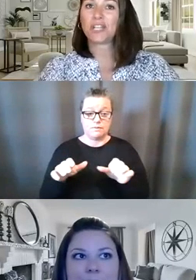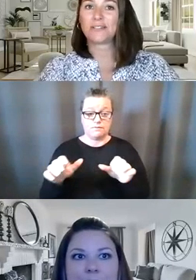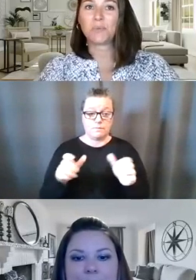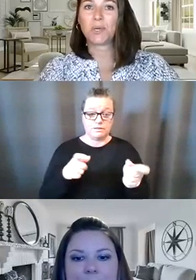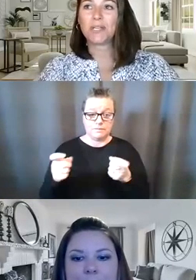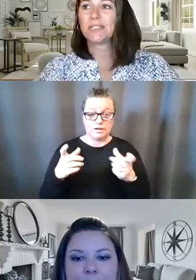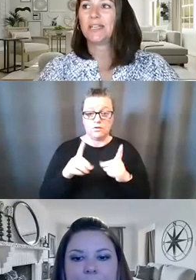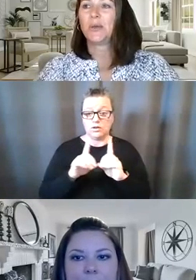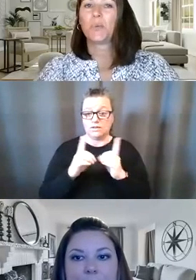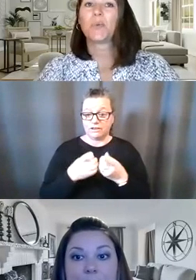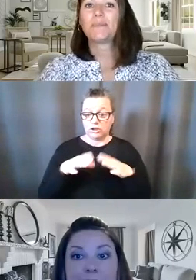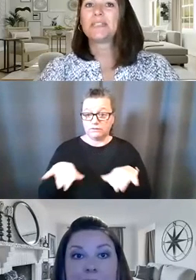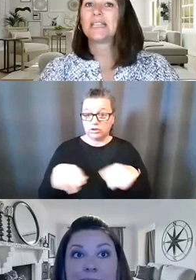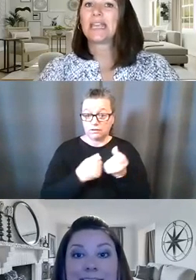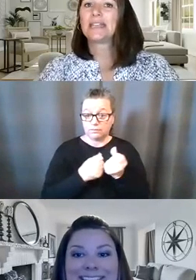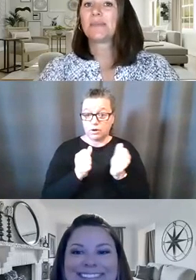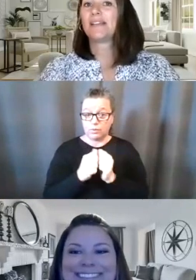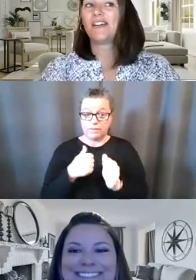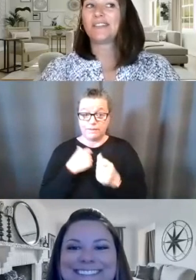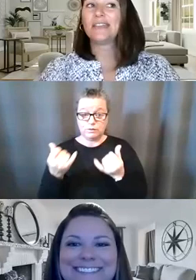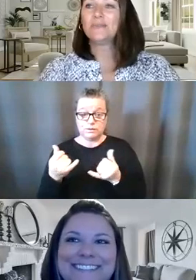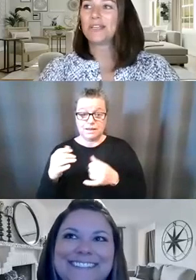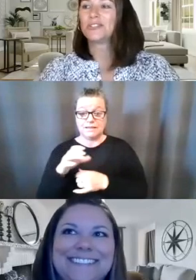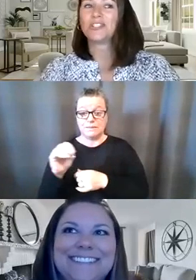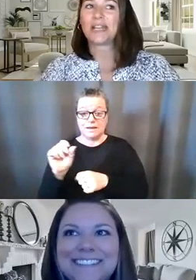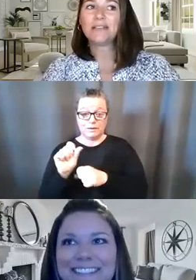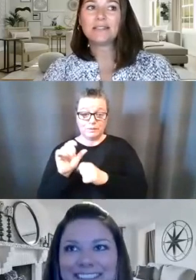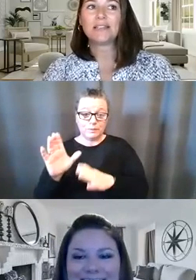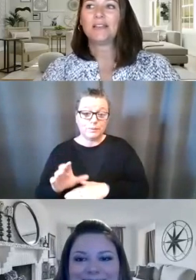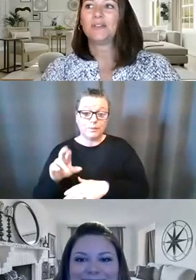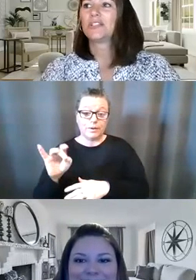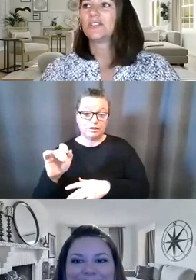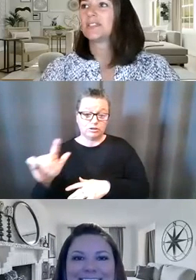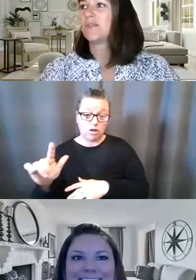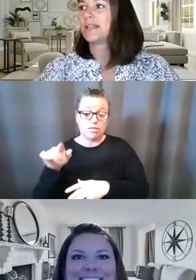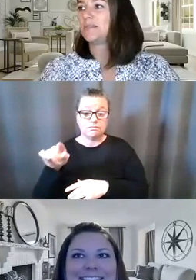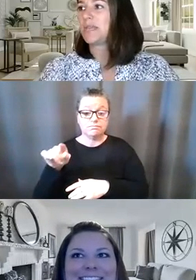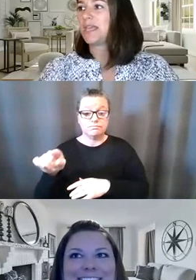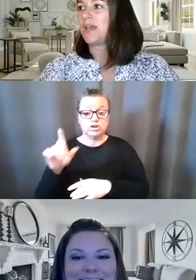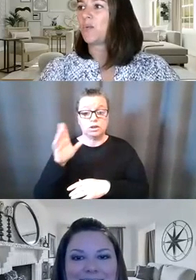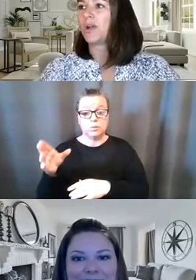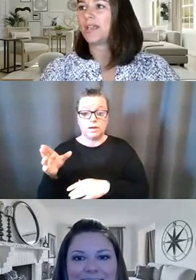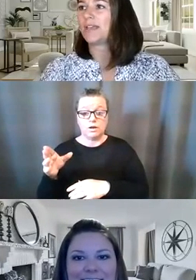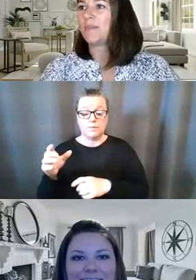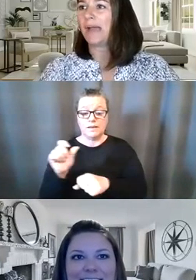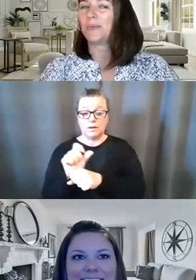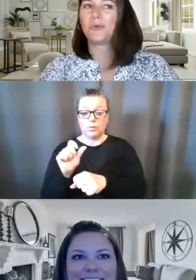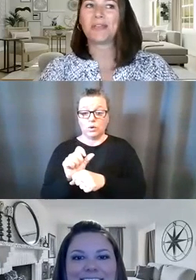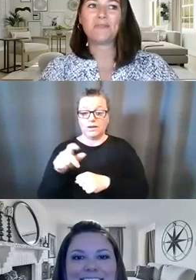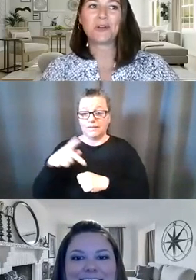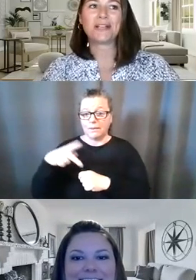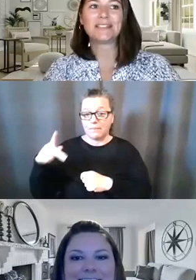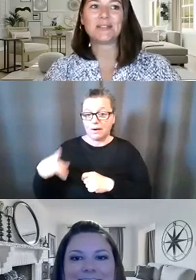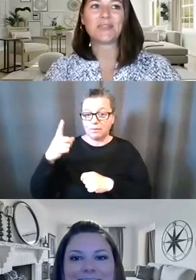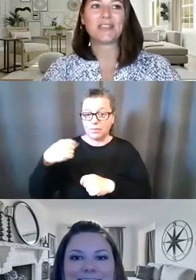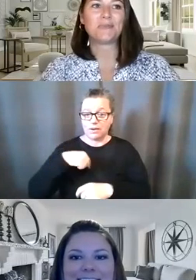of Child Support. With me today is my colleague, Rachel Jennings. Rachel is going to be working the PowerPoint